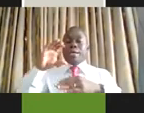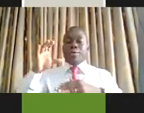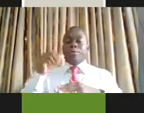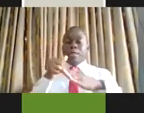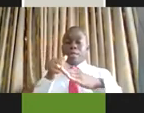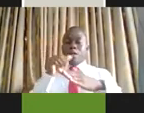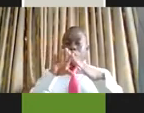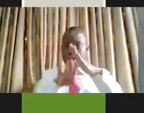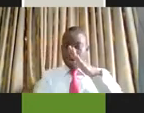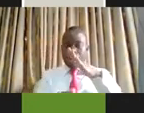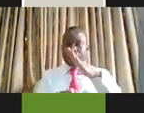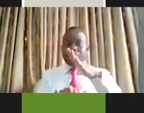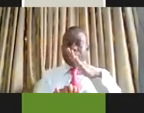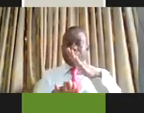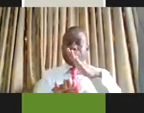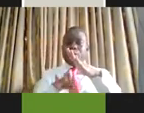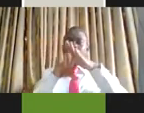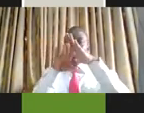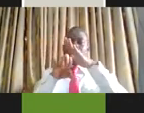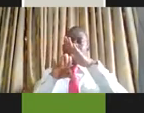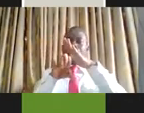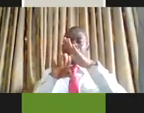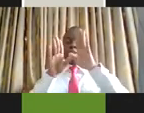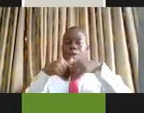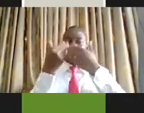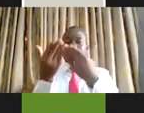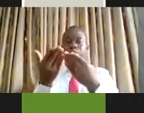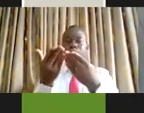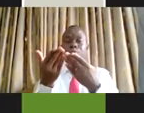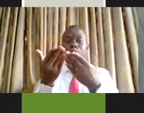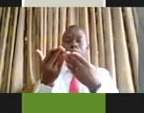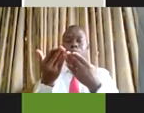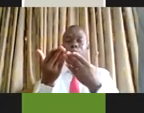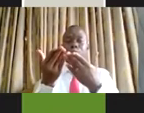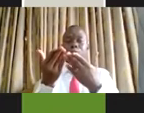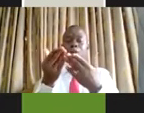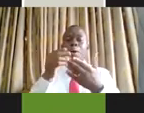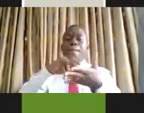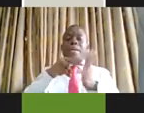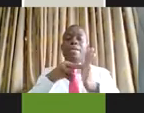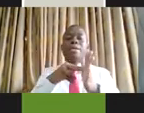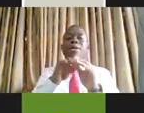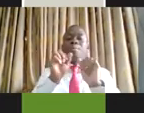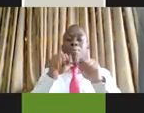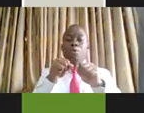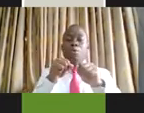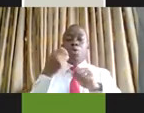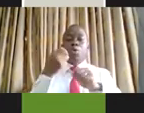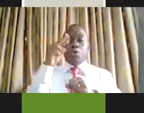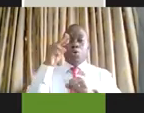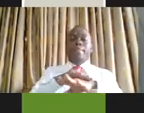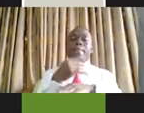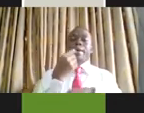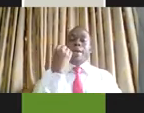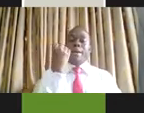in the lowest allocation. That one, of course, they are trying to bring in the issue of we look more at individuals, and you